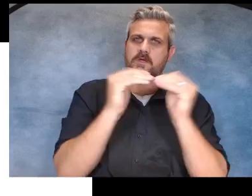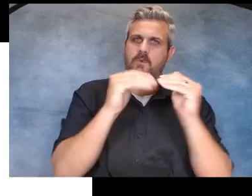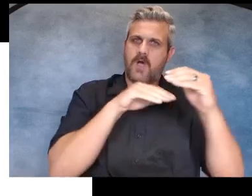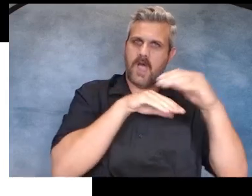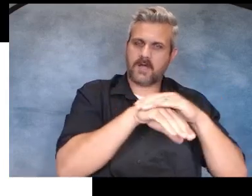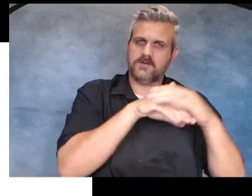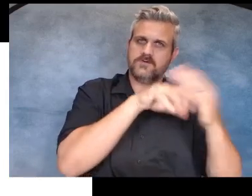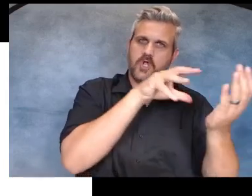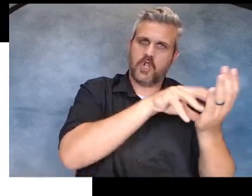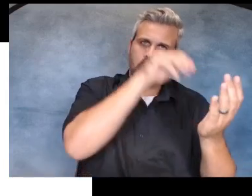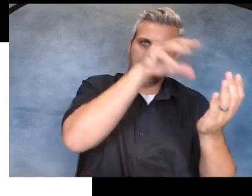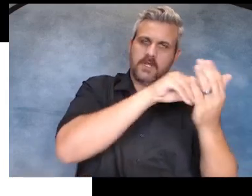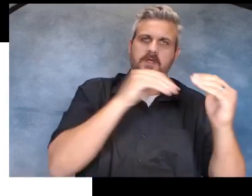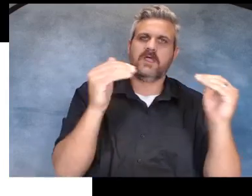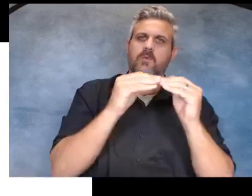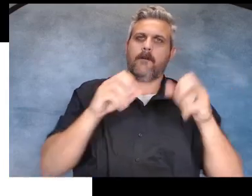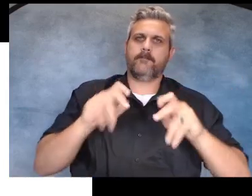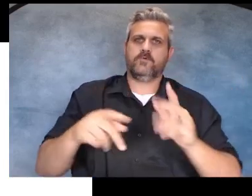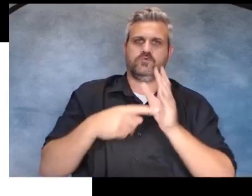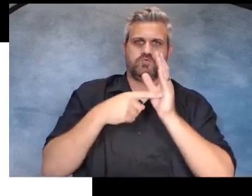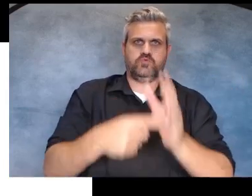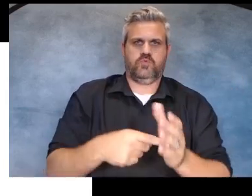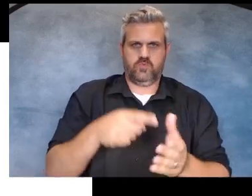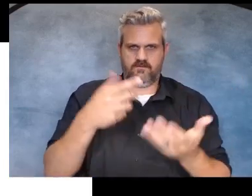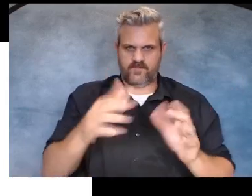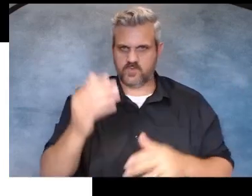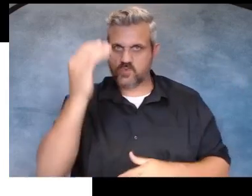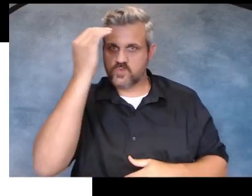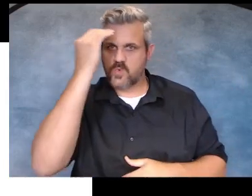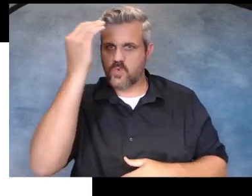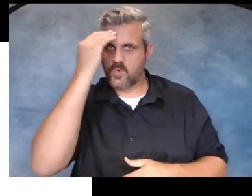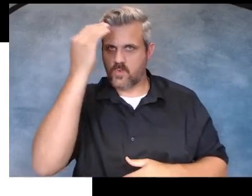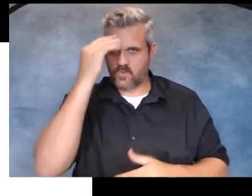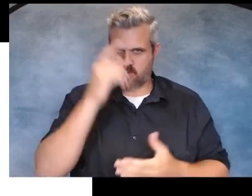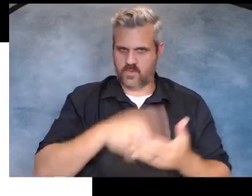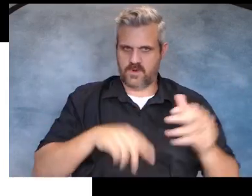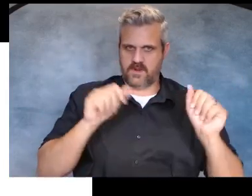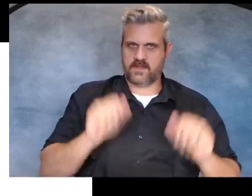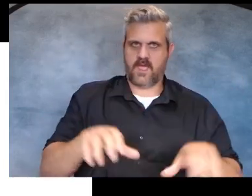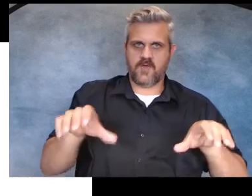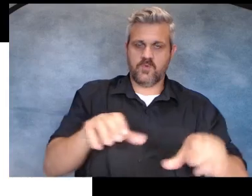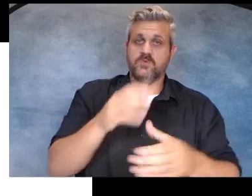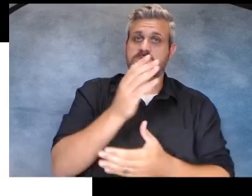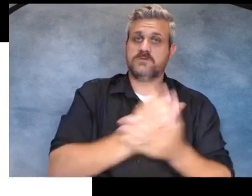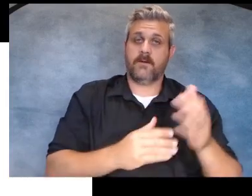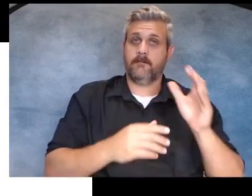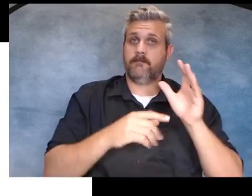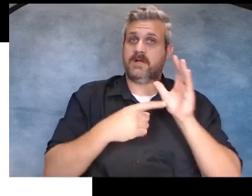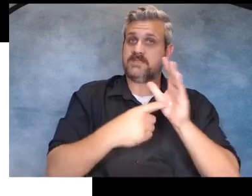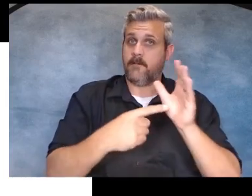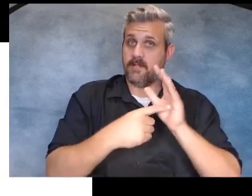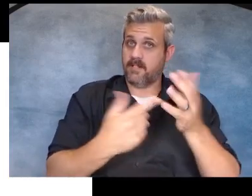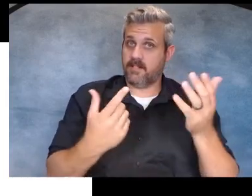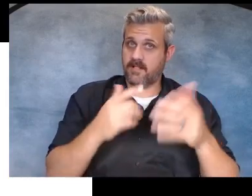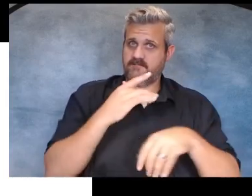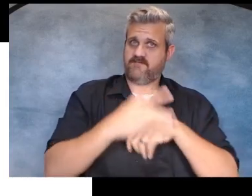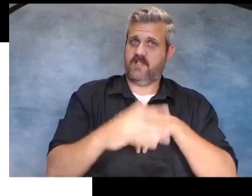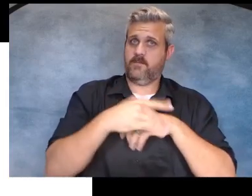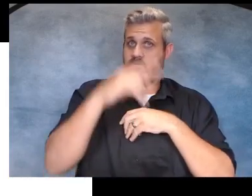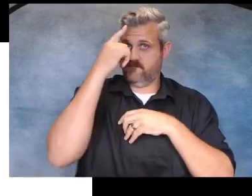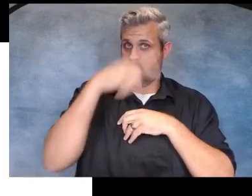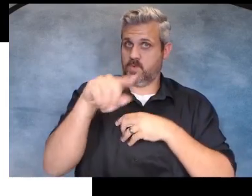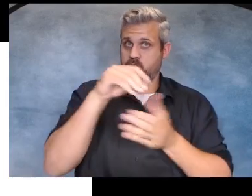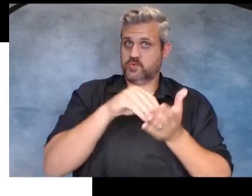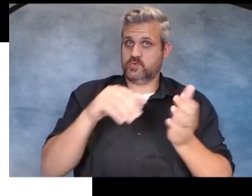access to learning and equal opportunity to show what he or she knows and can do. Some examples are accommodations available